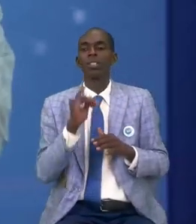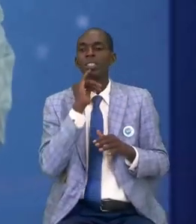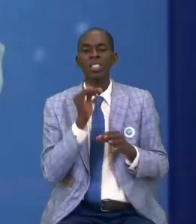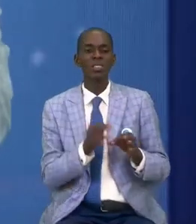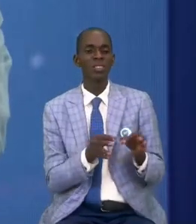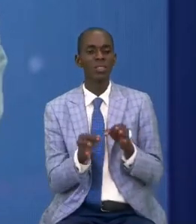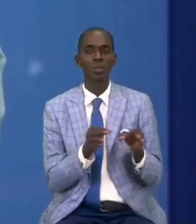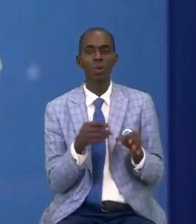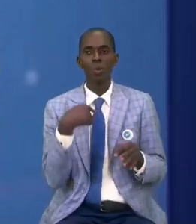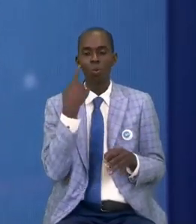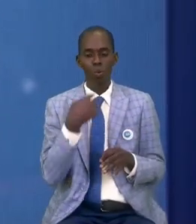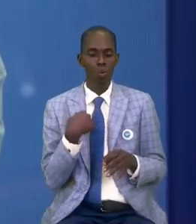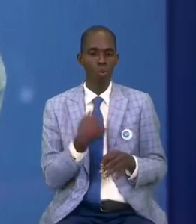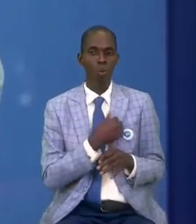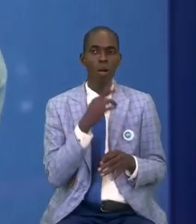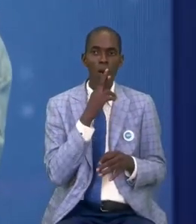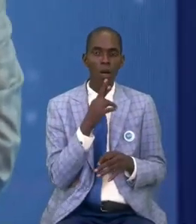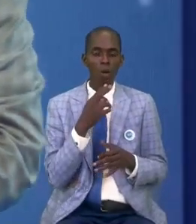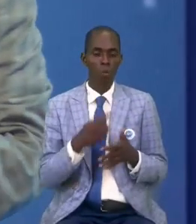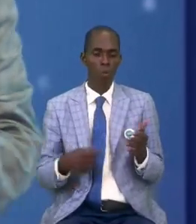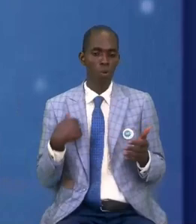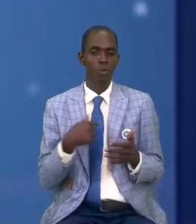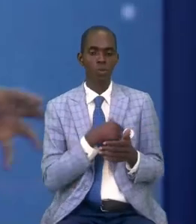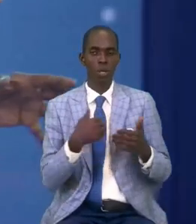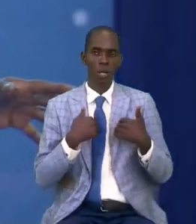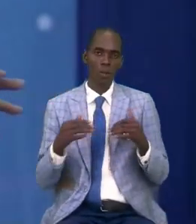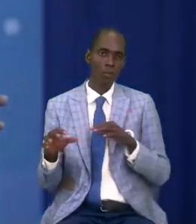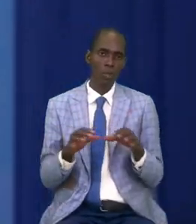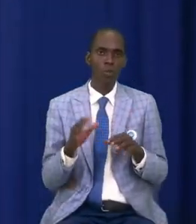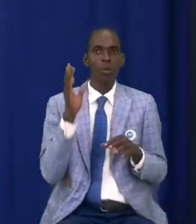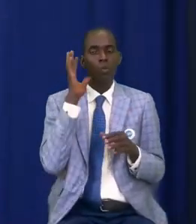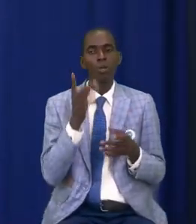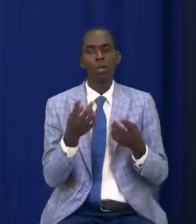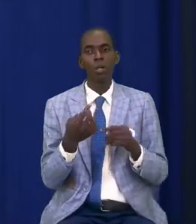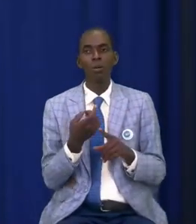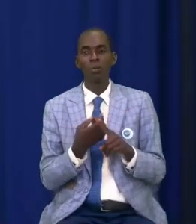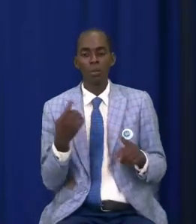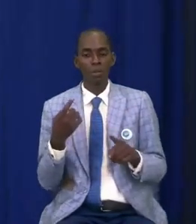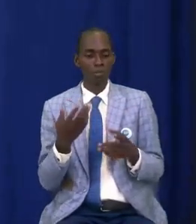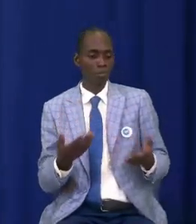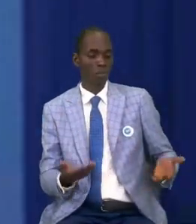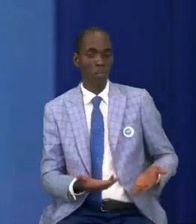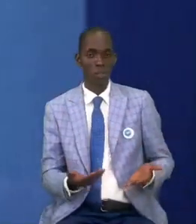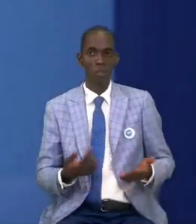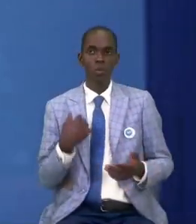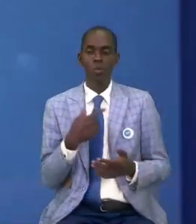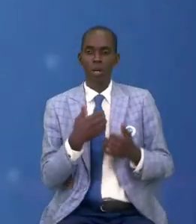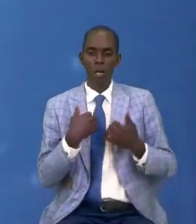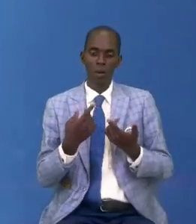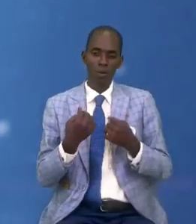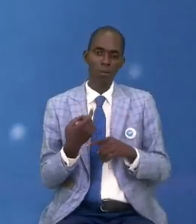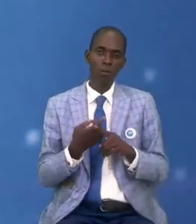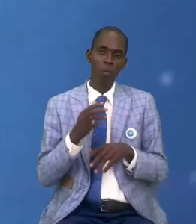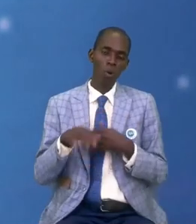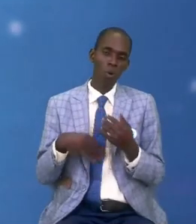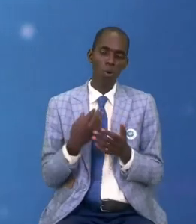from, you know, the Alpha location here. We've come from all the various villages and all the various cities. We've come from, even some